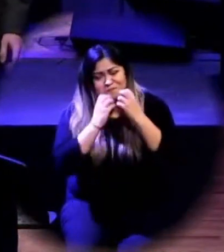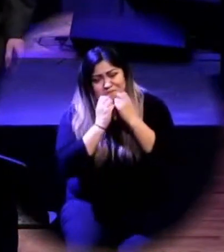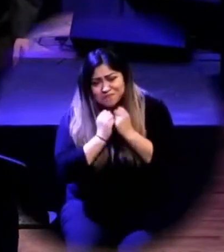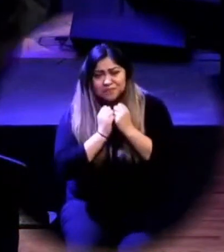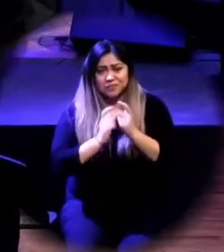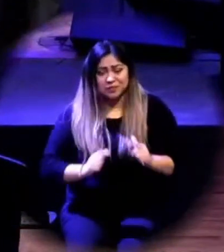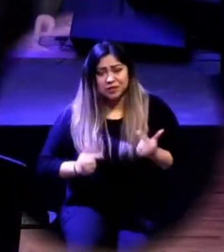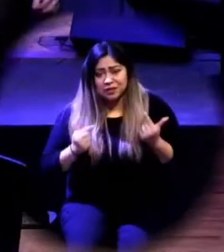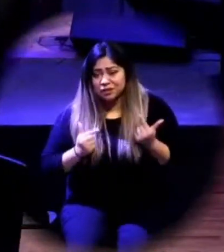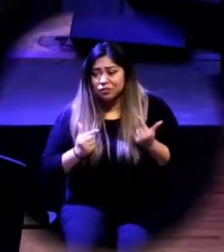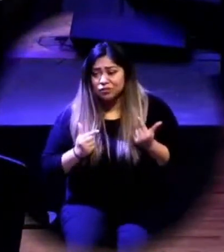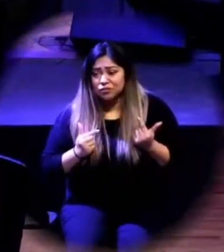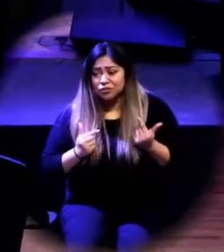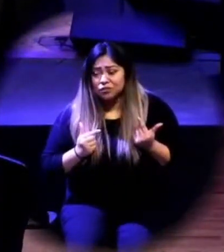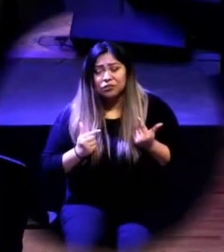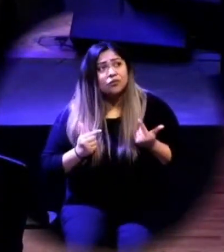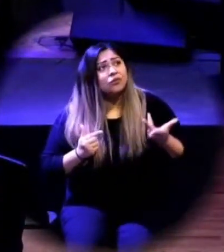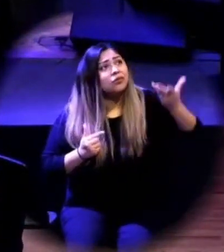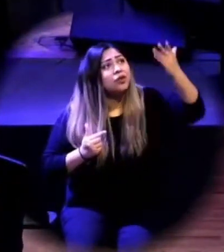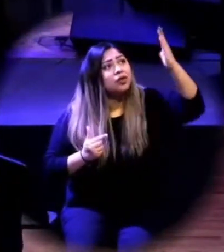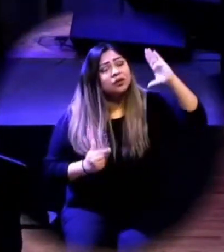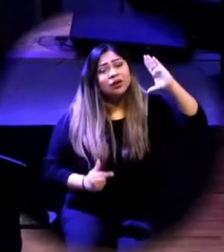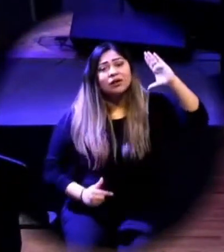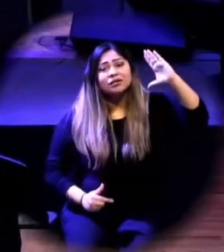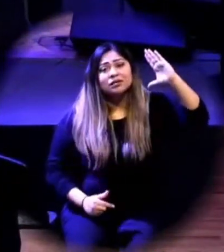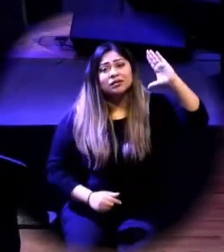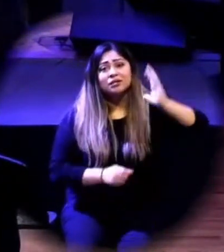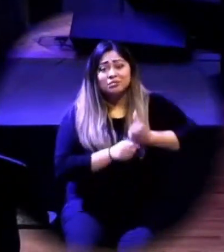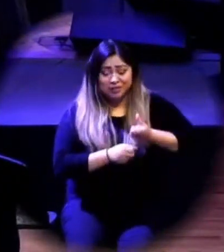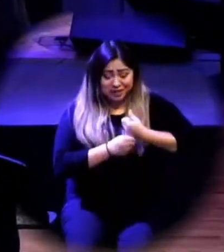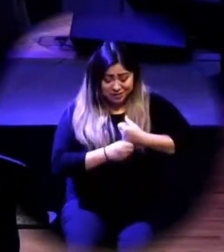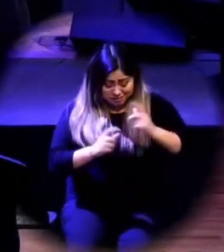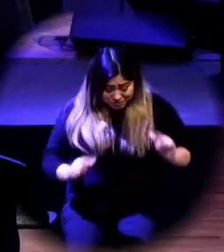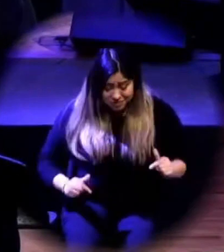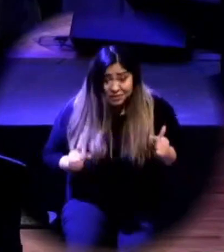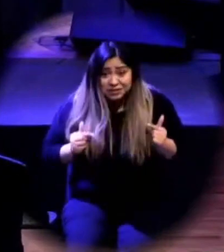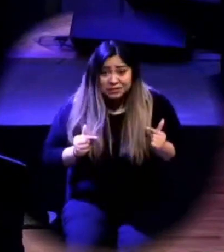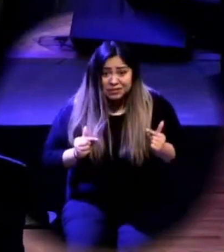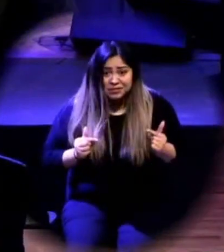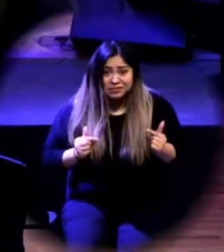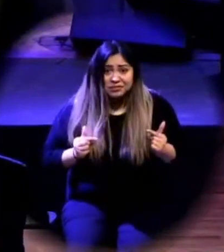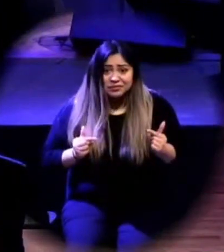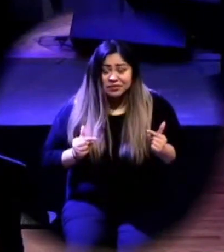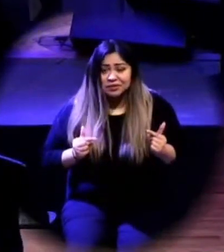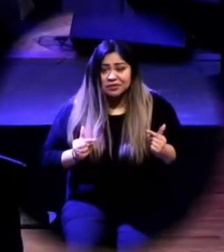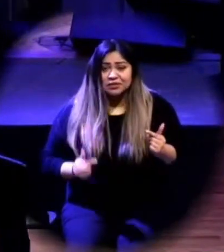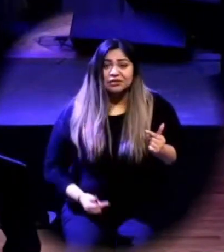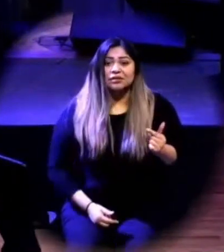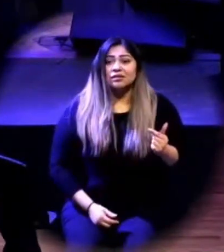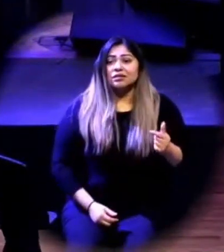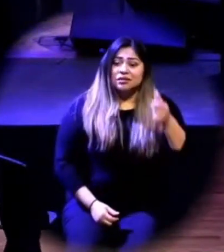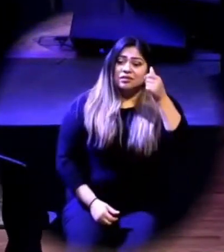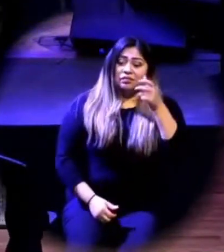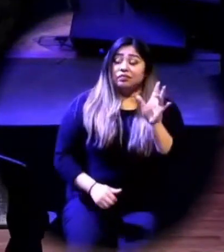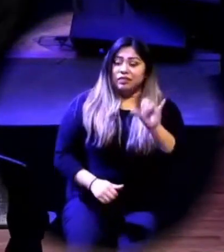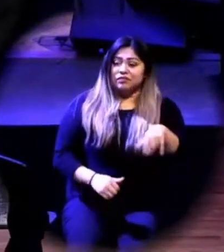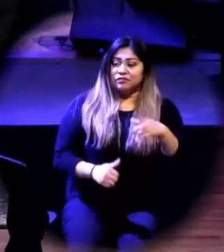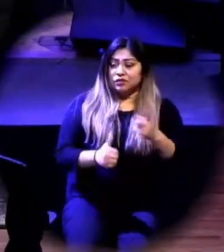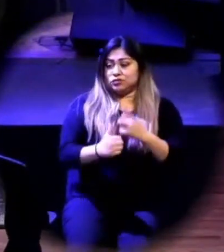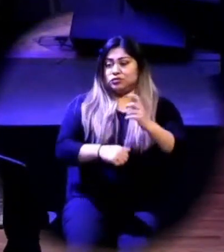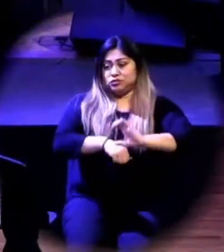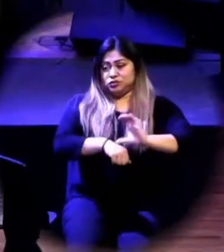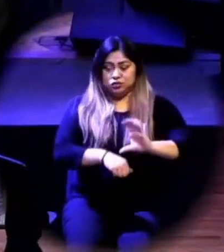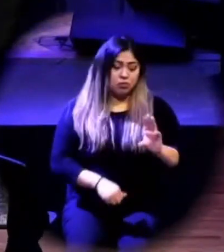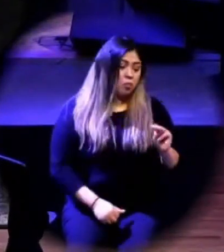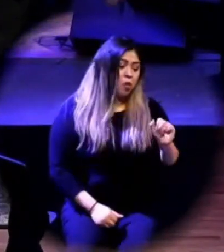God made us to be alive. I remember at that very first church, Marlin, Texas, I was visiting a man in